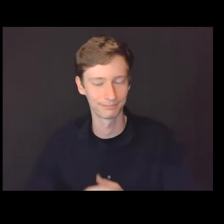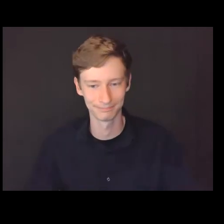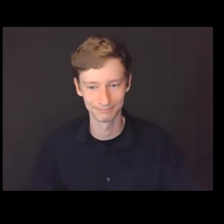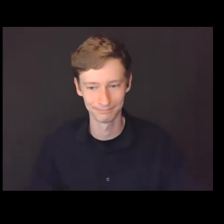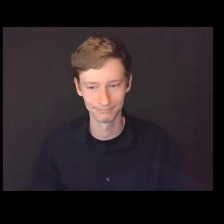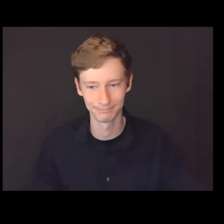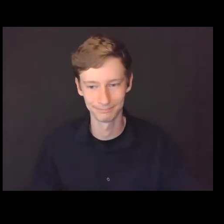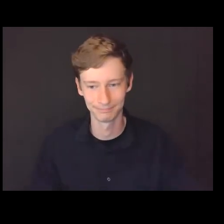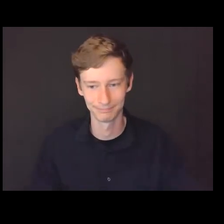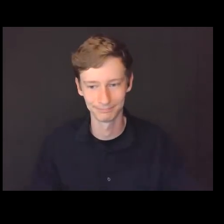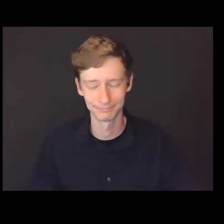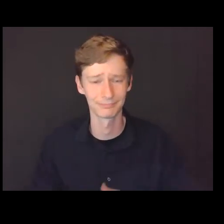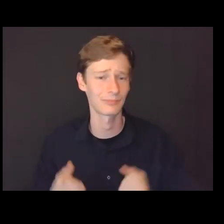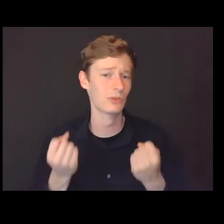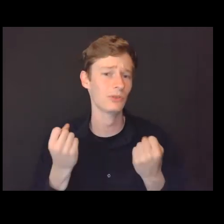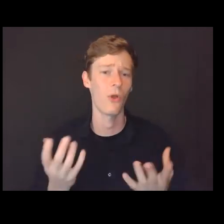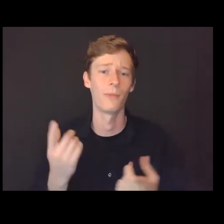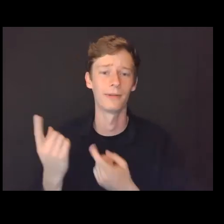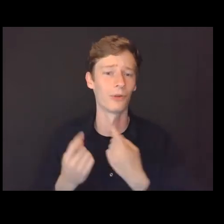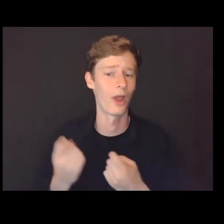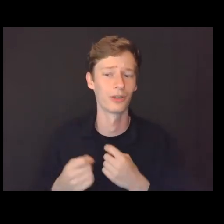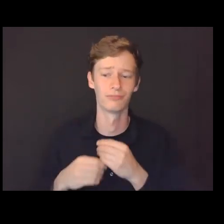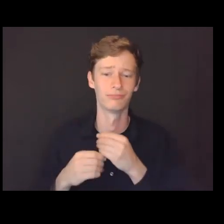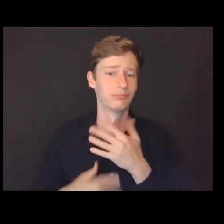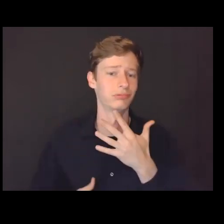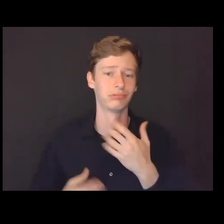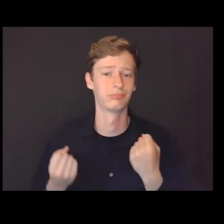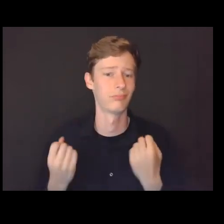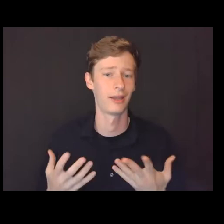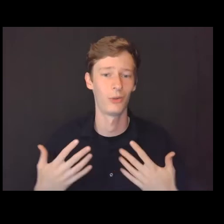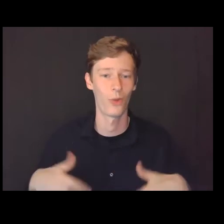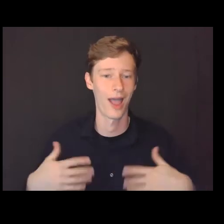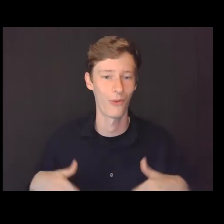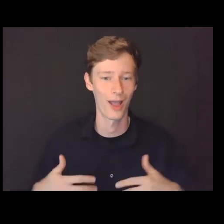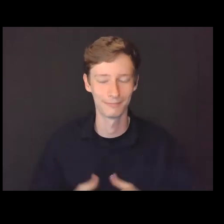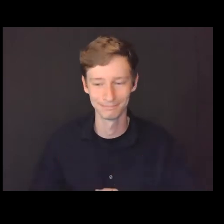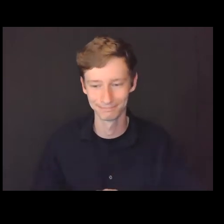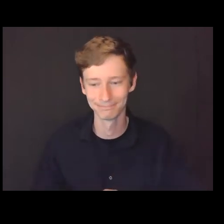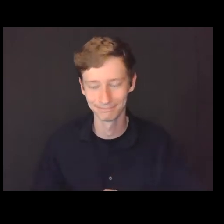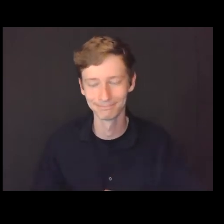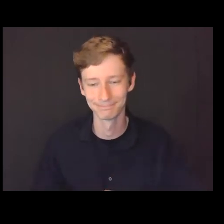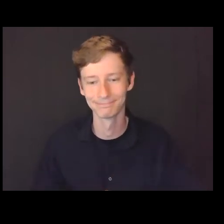Okay, I'm trying, y'all, there's so many questions. I wanna make sure we get the big ones.